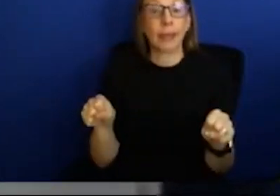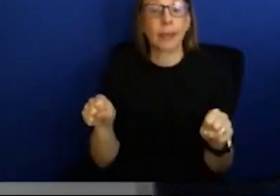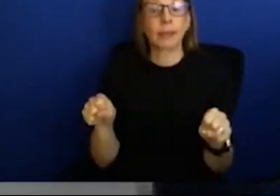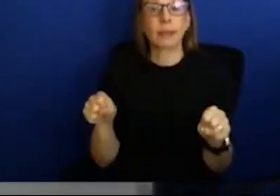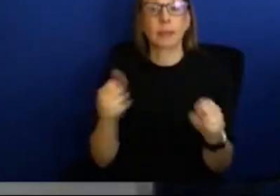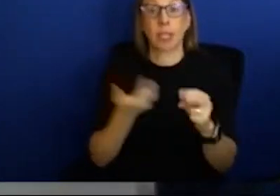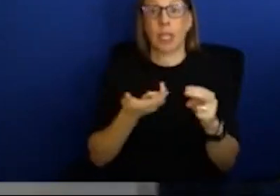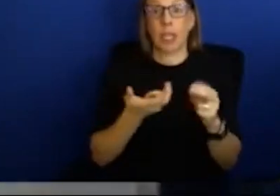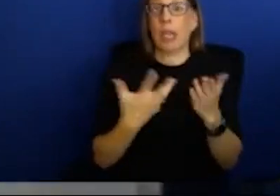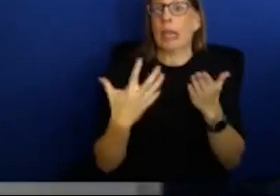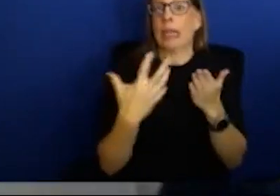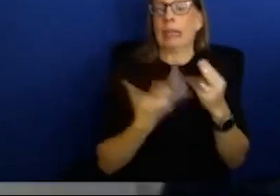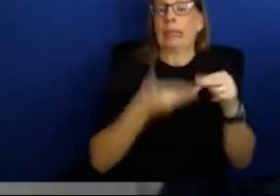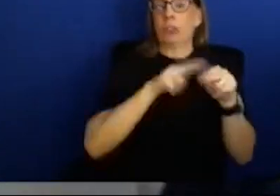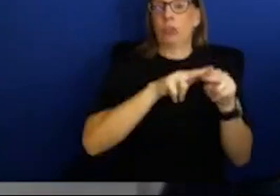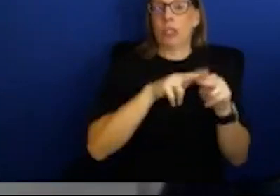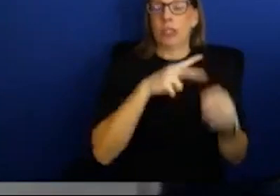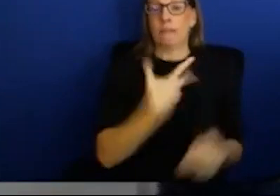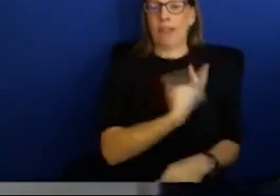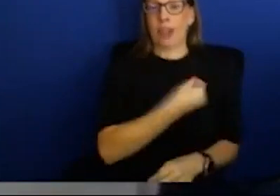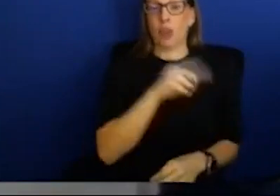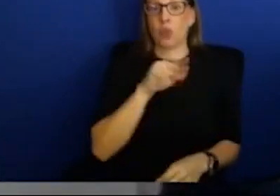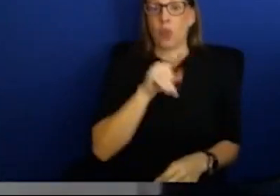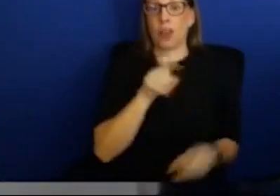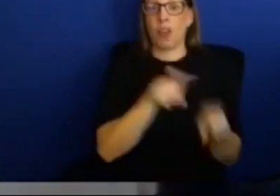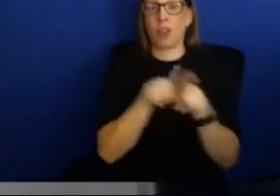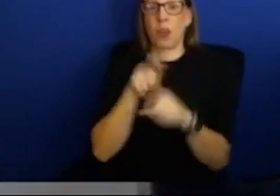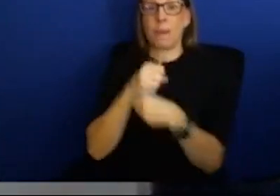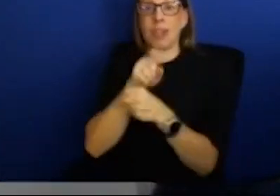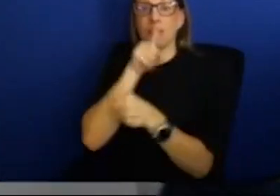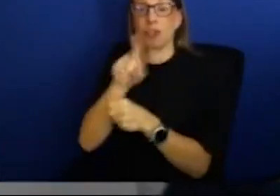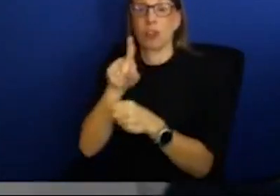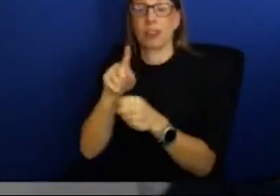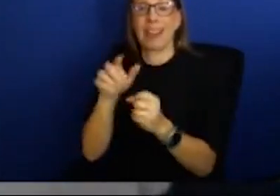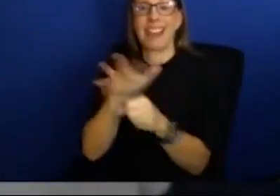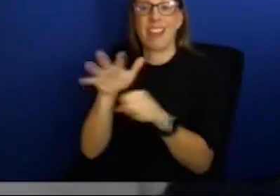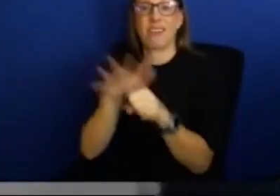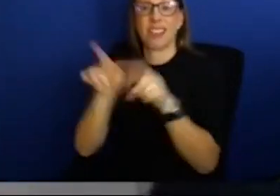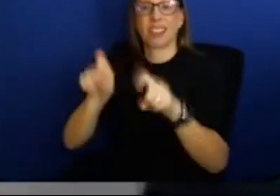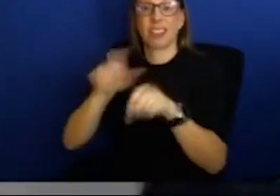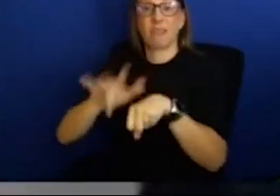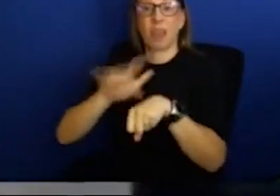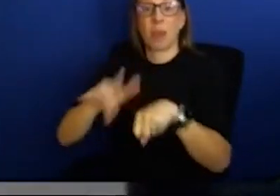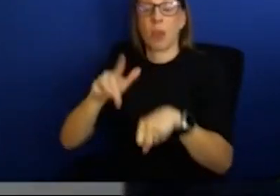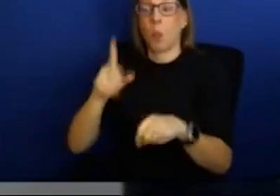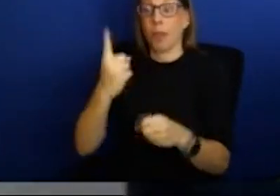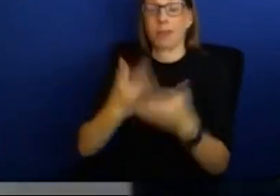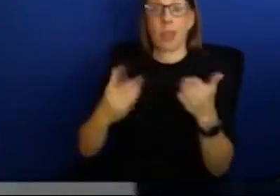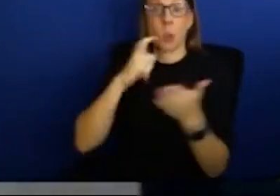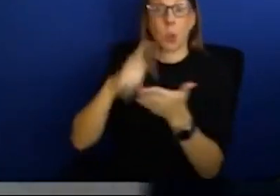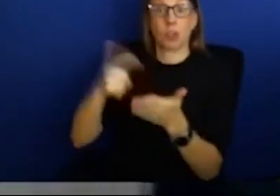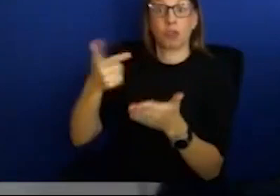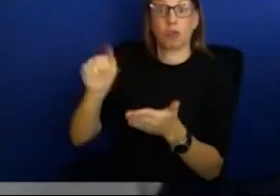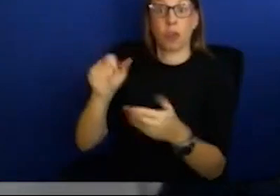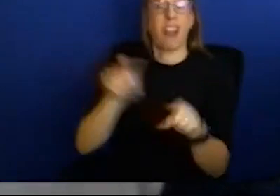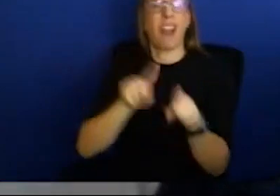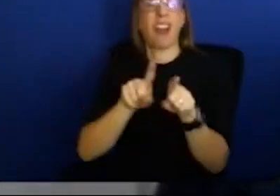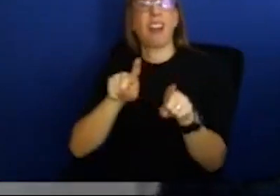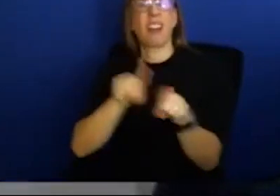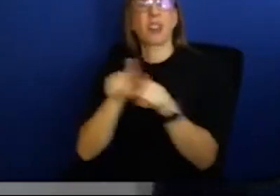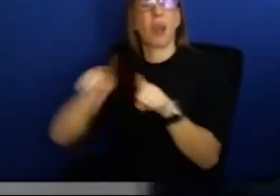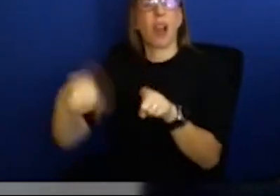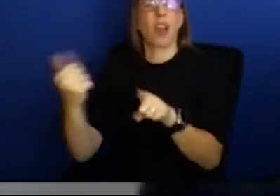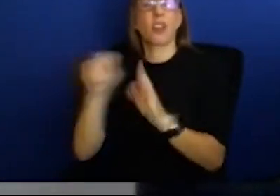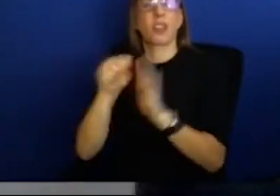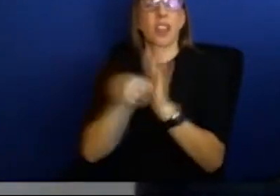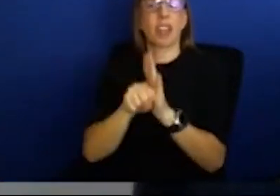increase vaccination rates, of course, but also make sure that there's ample testing. One thing that we've noticed in Georgia and also other states that have a significant